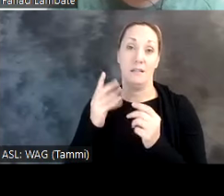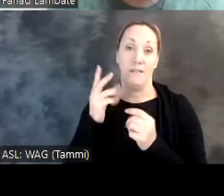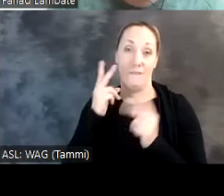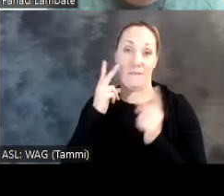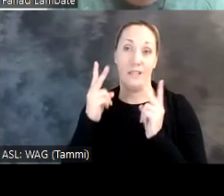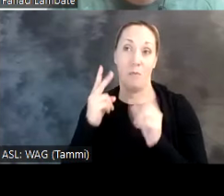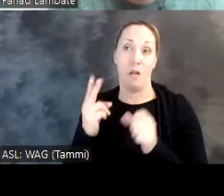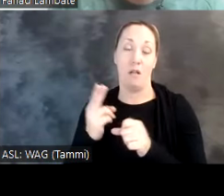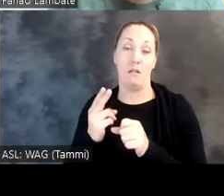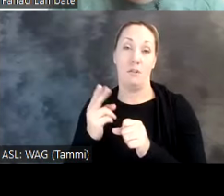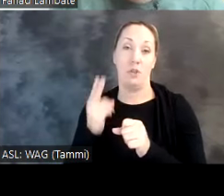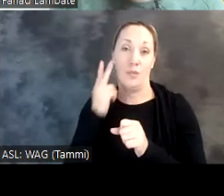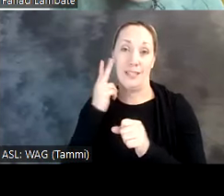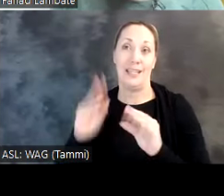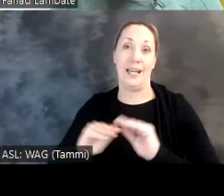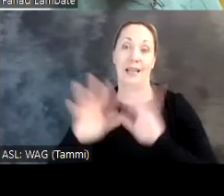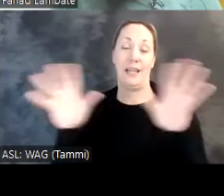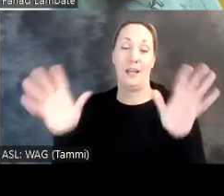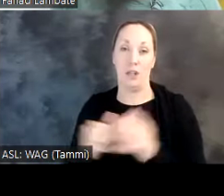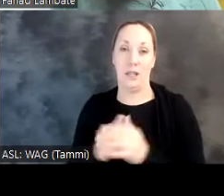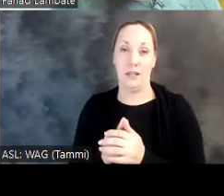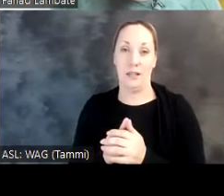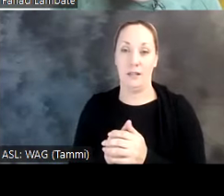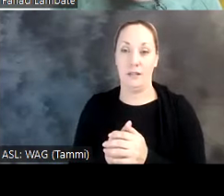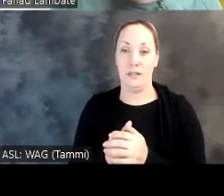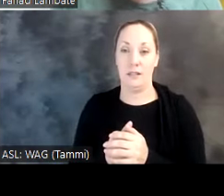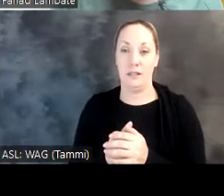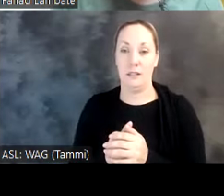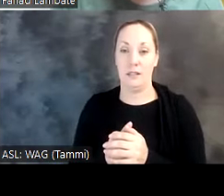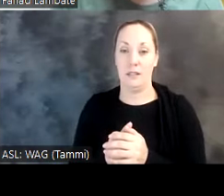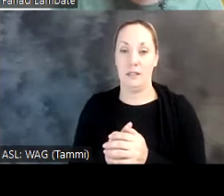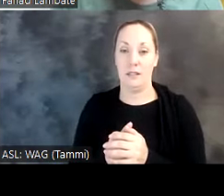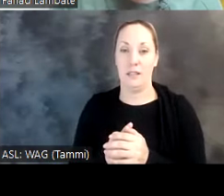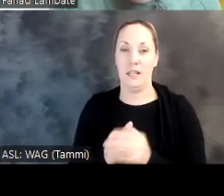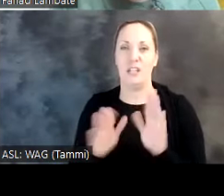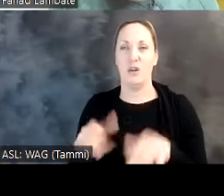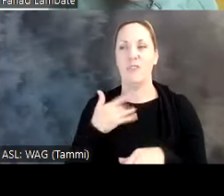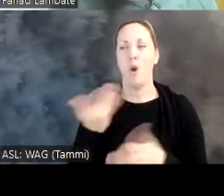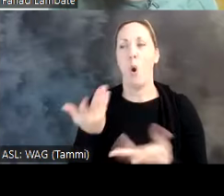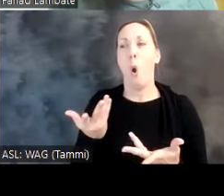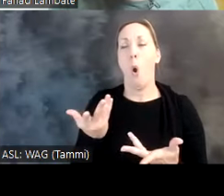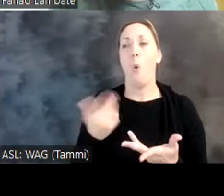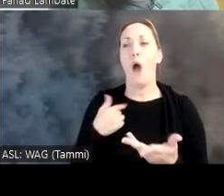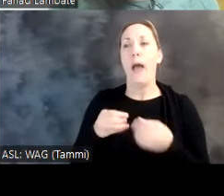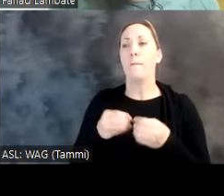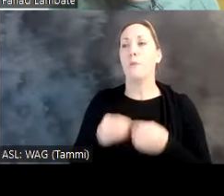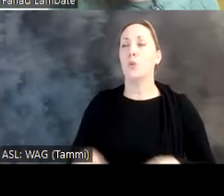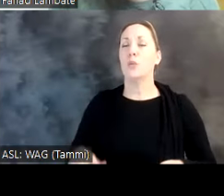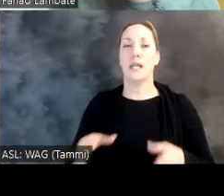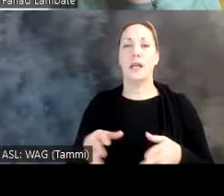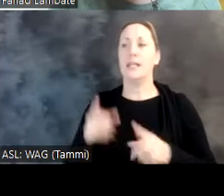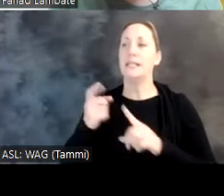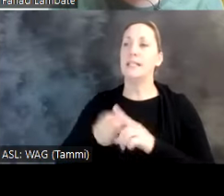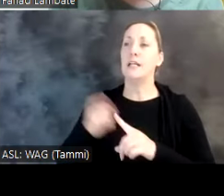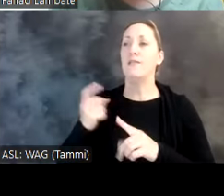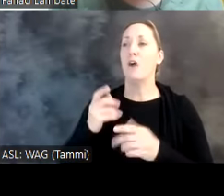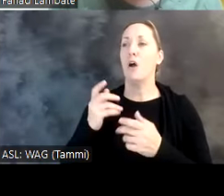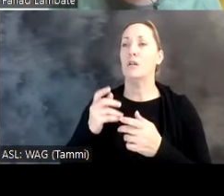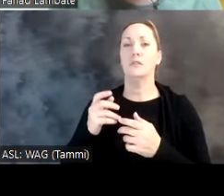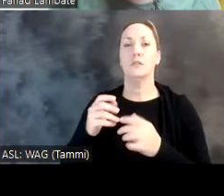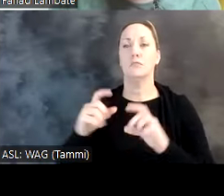user. And don't just be under an impression like, okay, I'm using a default focus